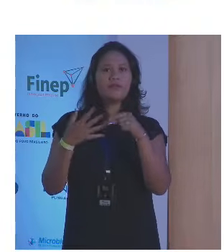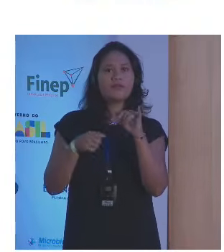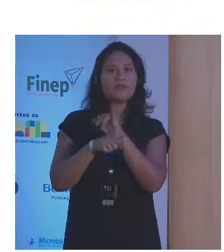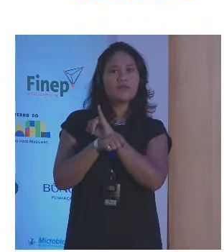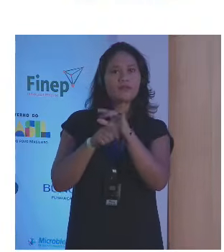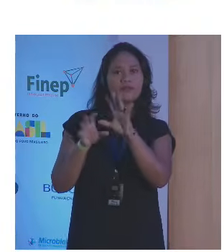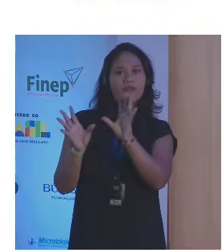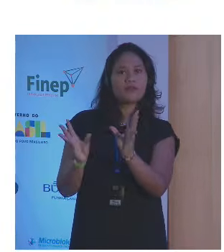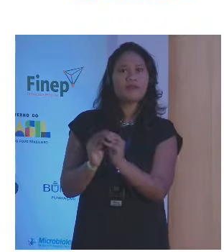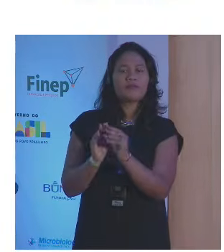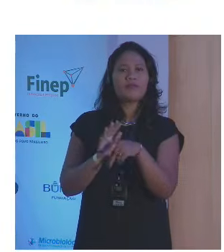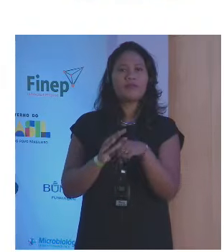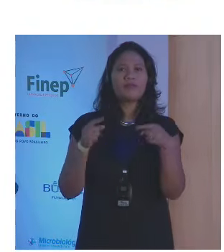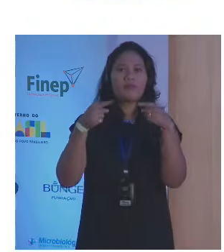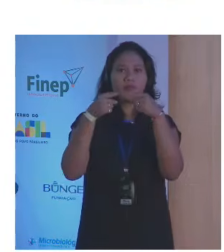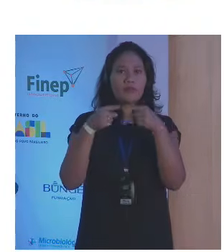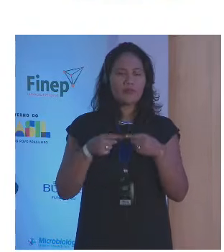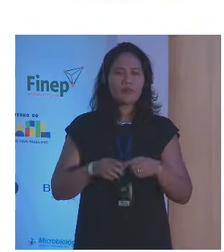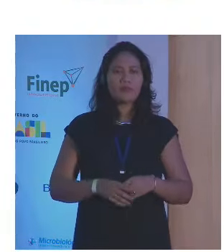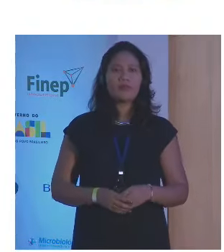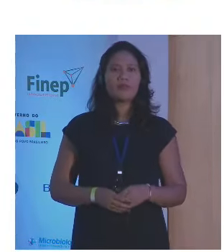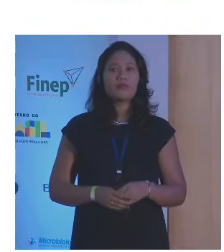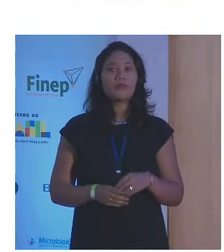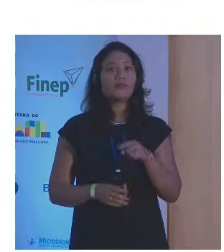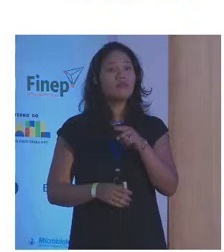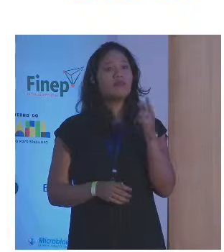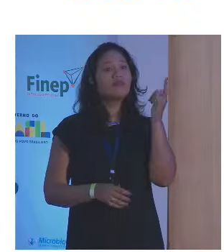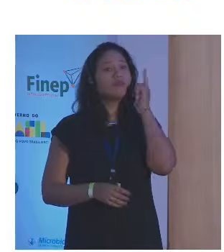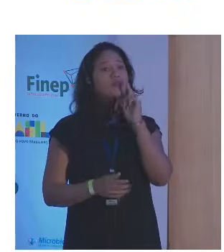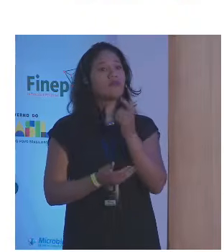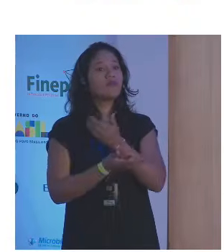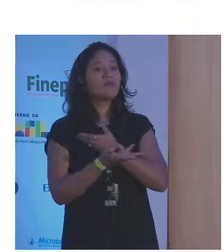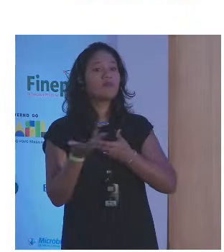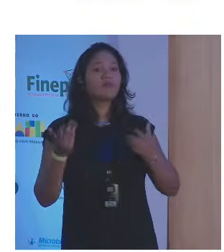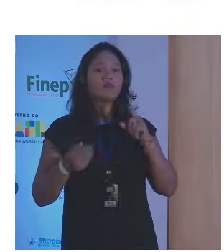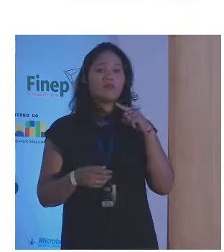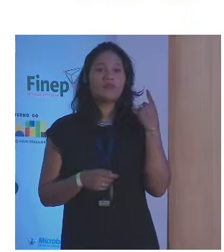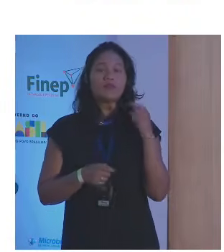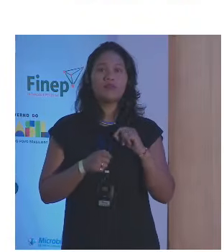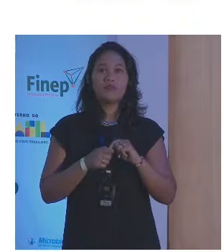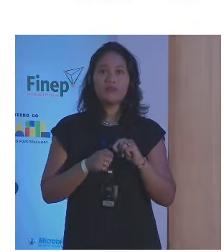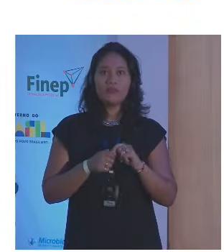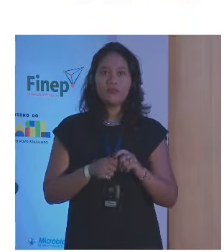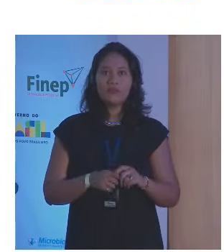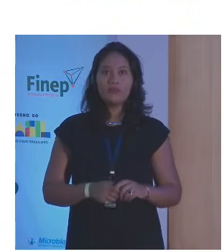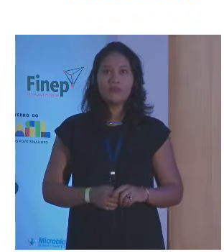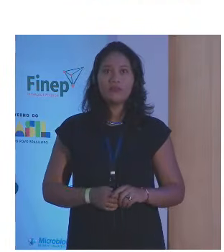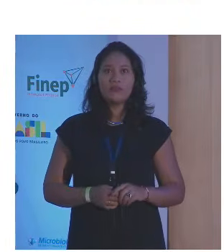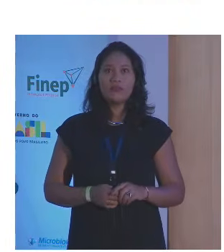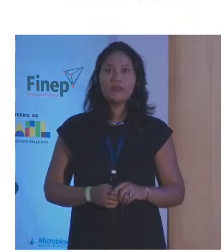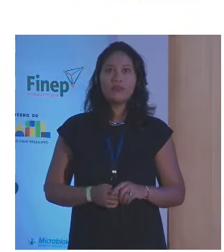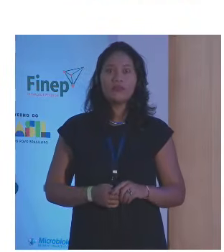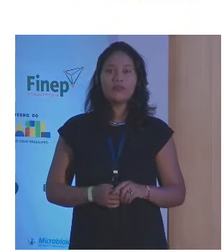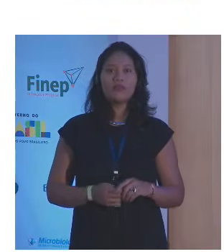common, the metrics to intercompare what we do, to put an indicator in a disk of quality